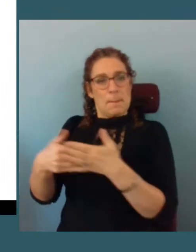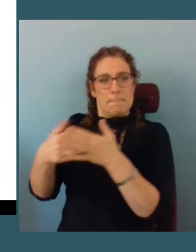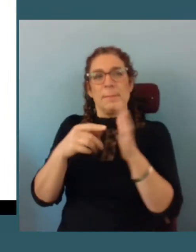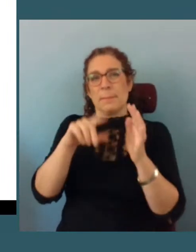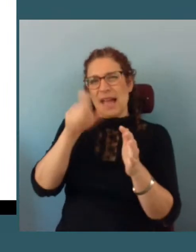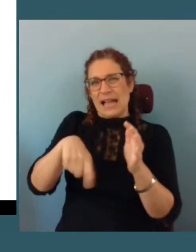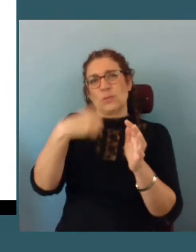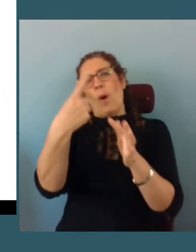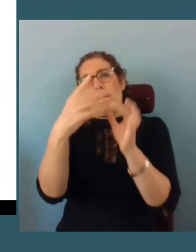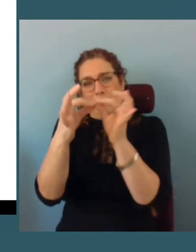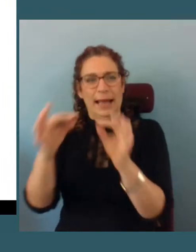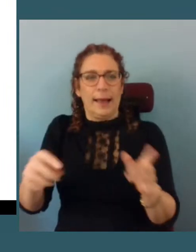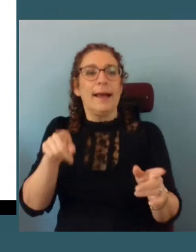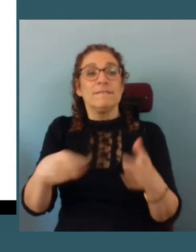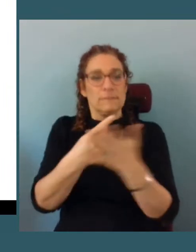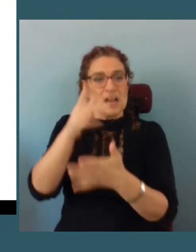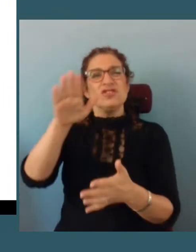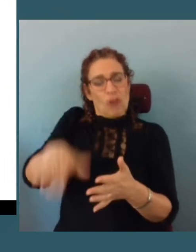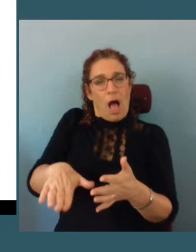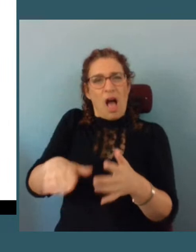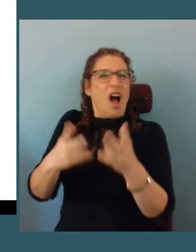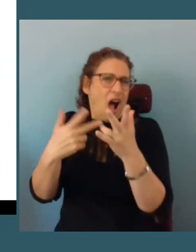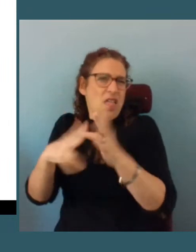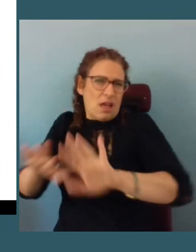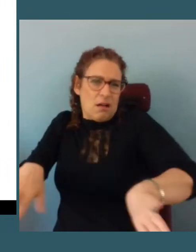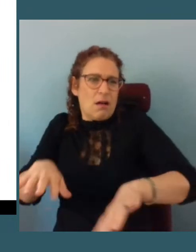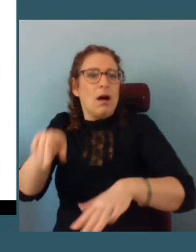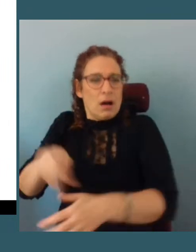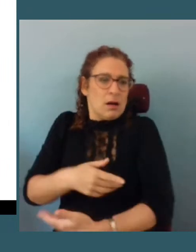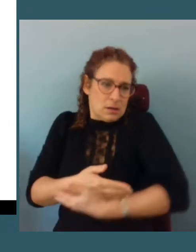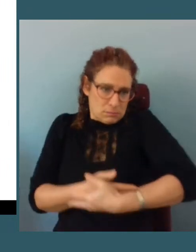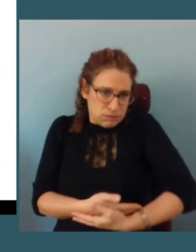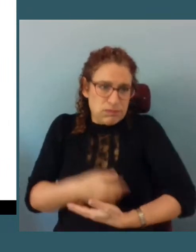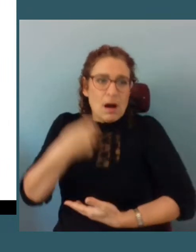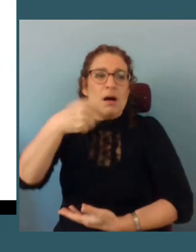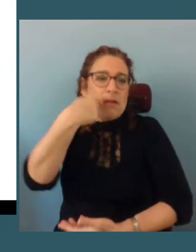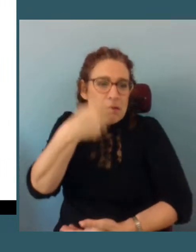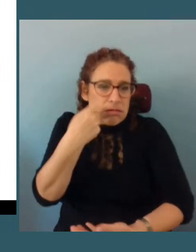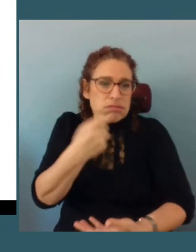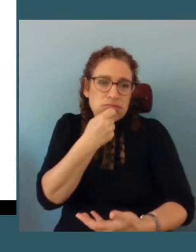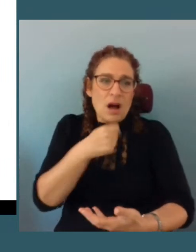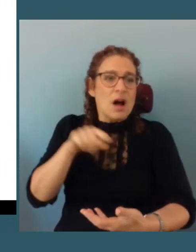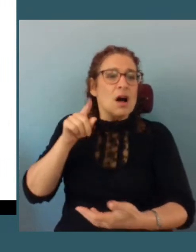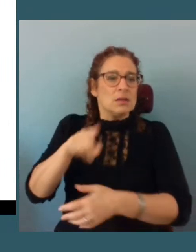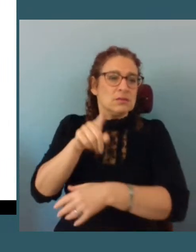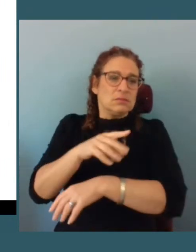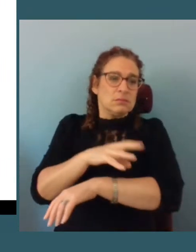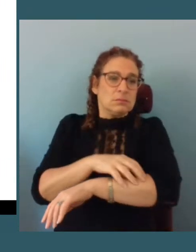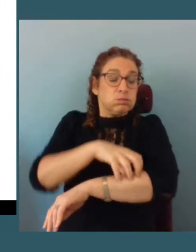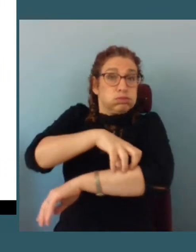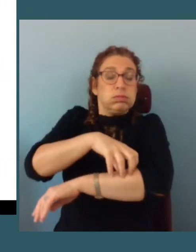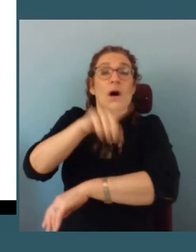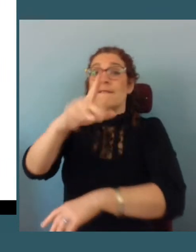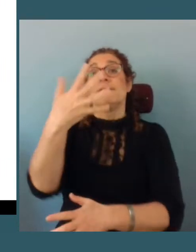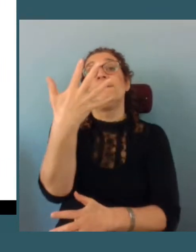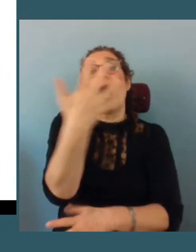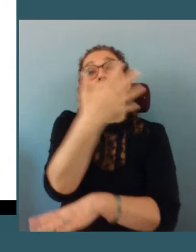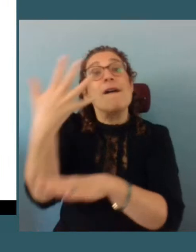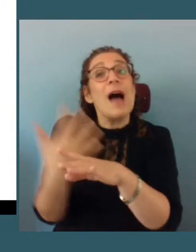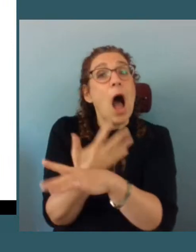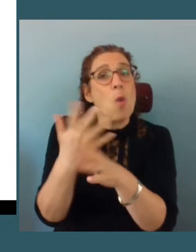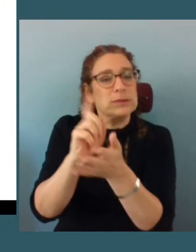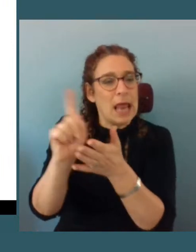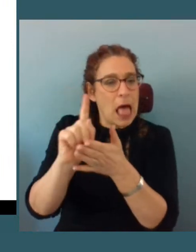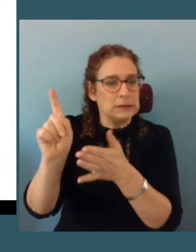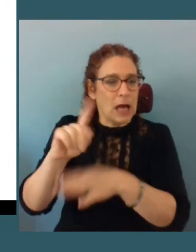same as other history. At 6 months, has baby porridge, but this time we're saying 5 hours later, develops a red rash on the body. It's